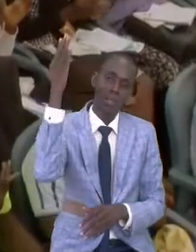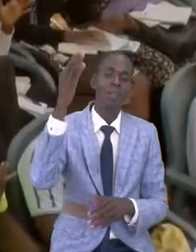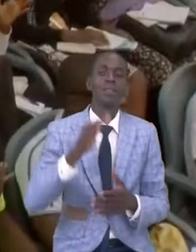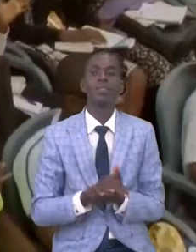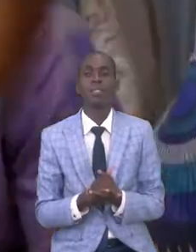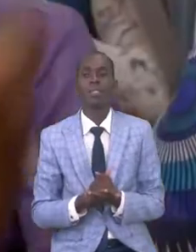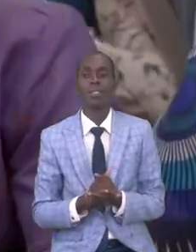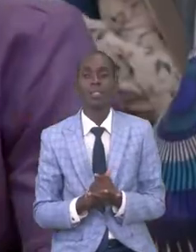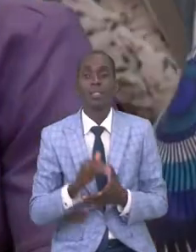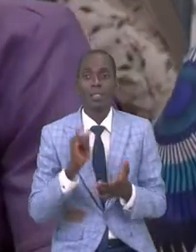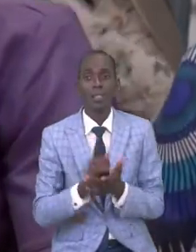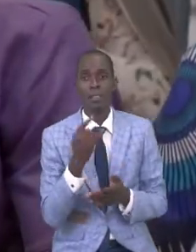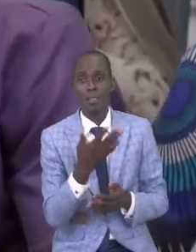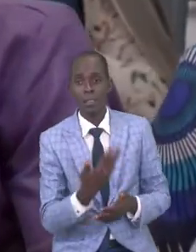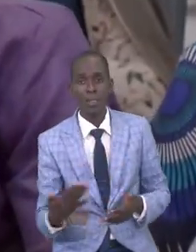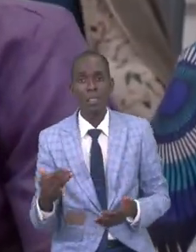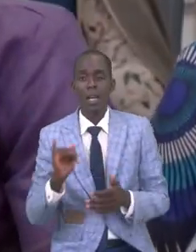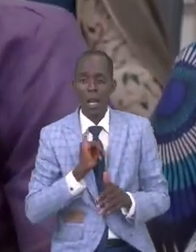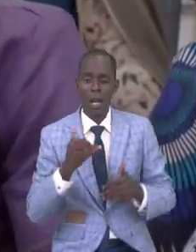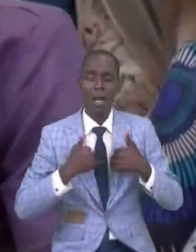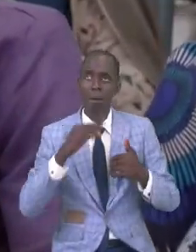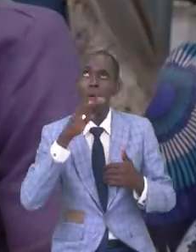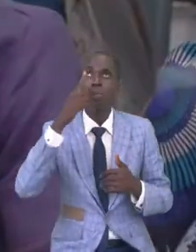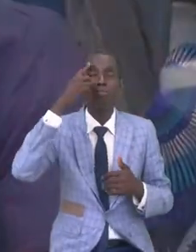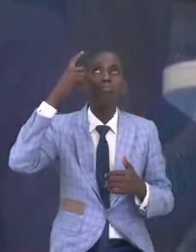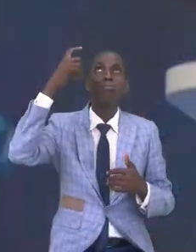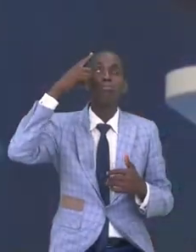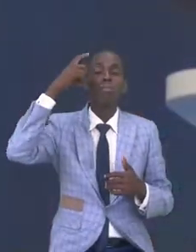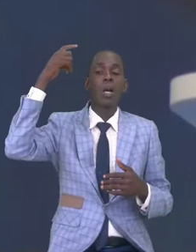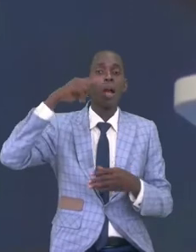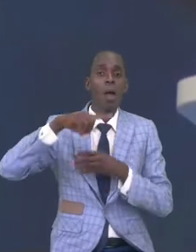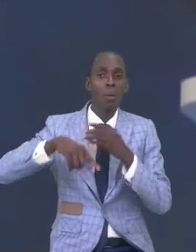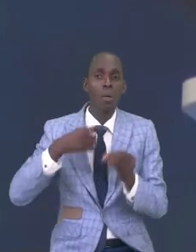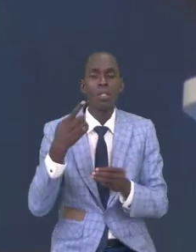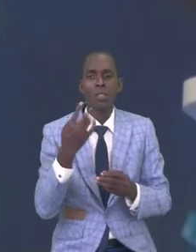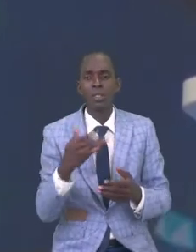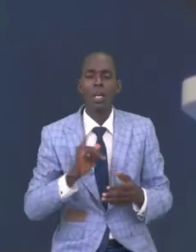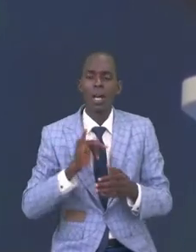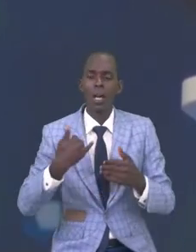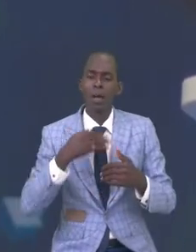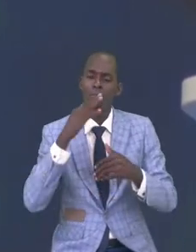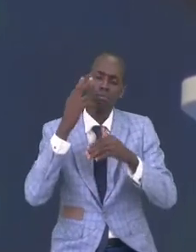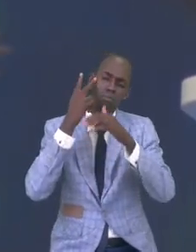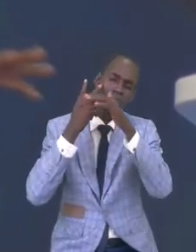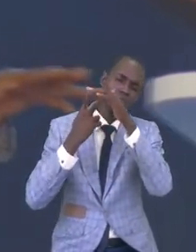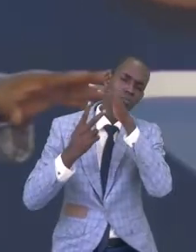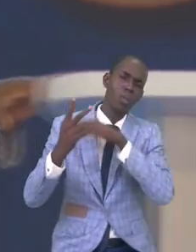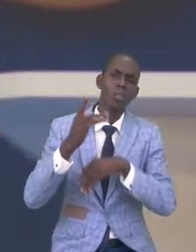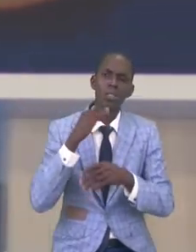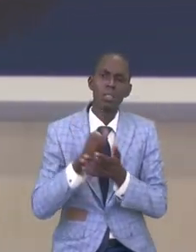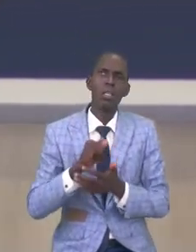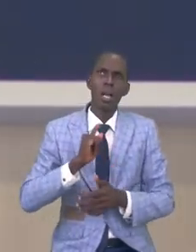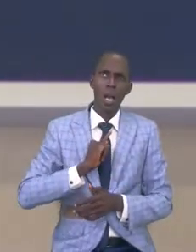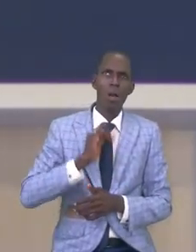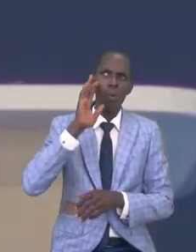That the things I've been dreaming about, and the things I've been envisioning, and I've been saying, I will climb